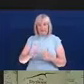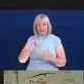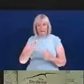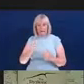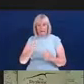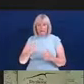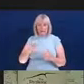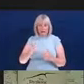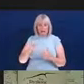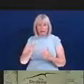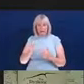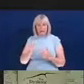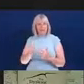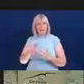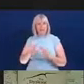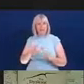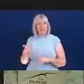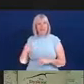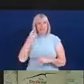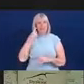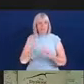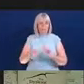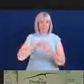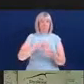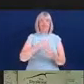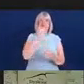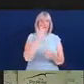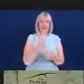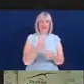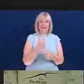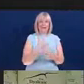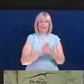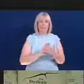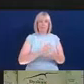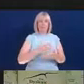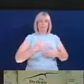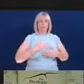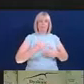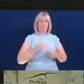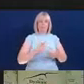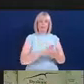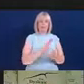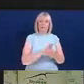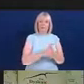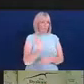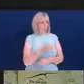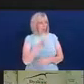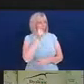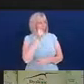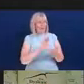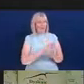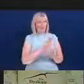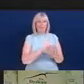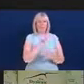which of course makes their employees happy. And we all know happy employees lead to productive employees, productive employees